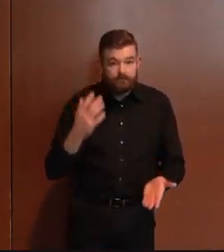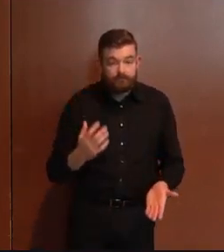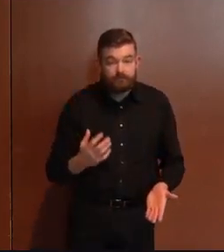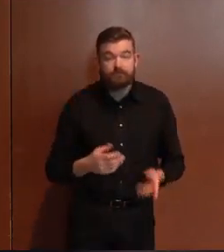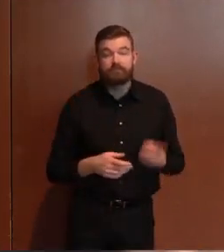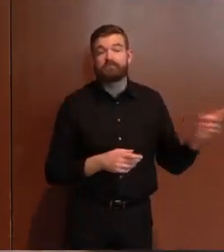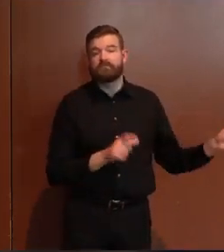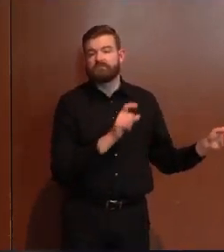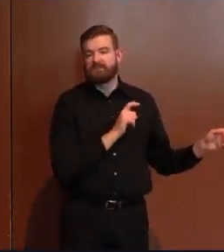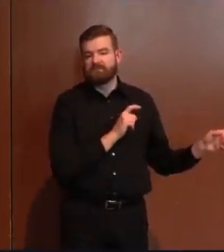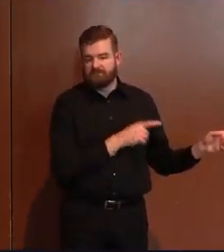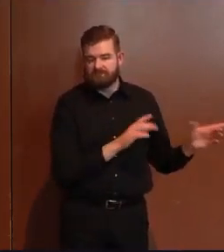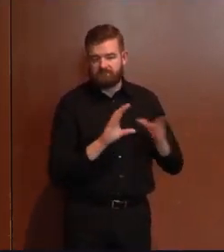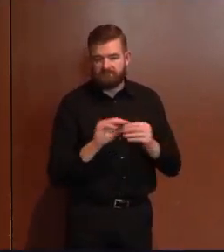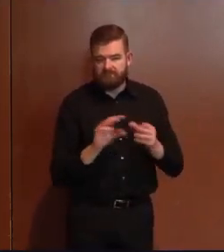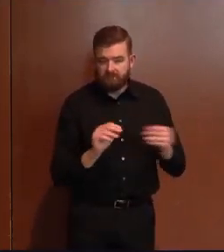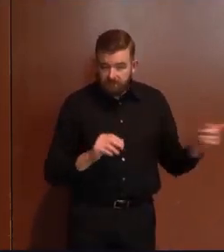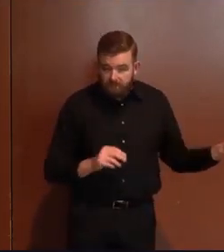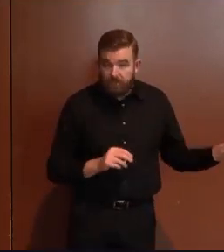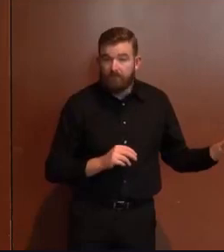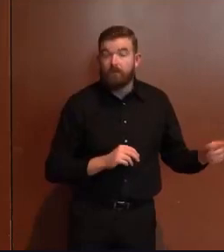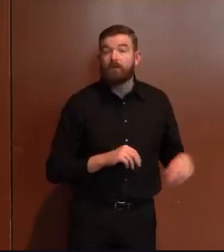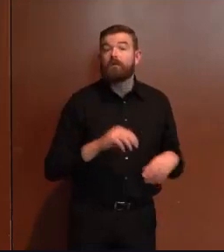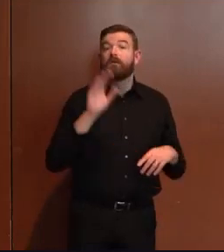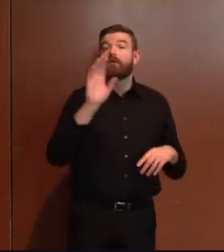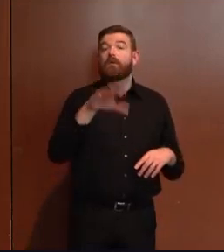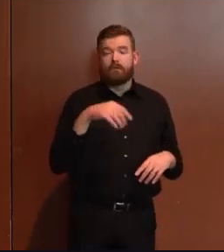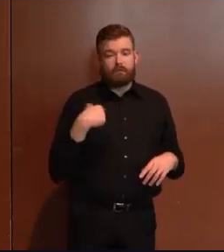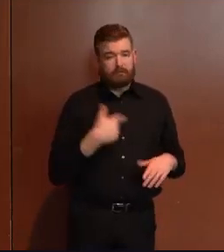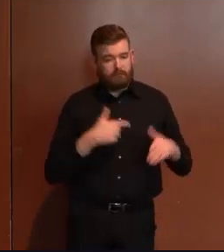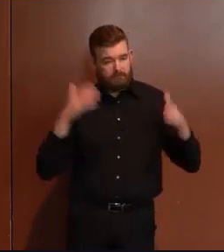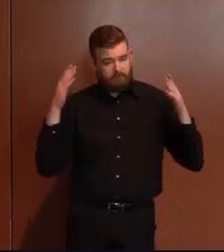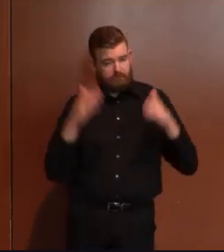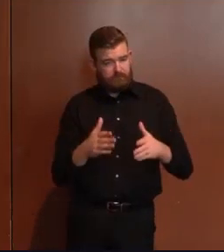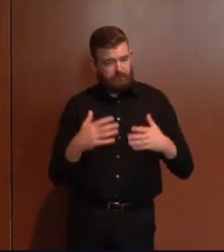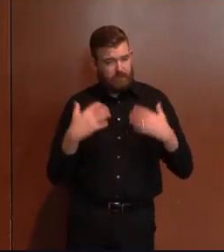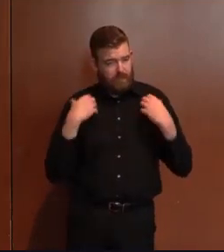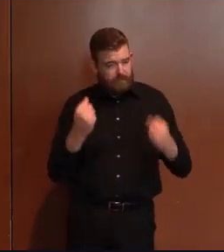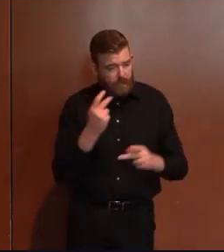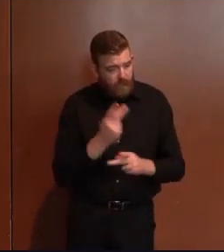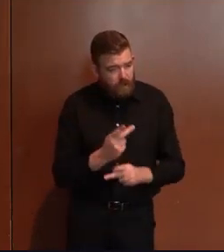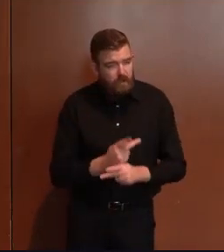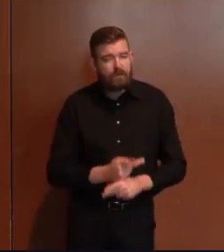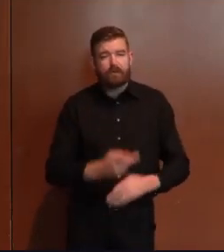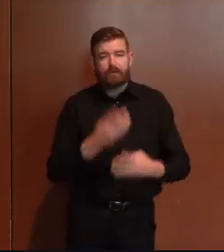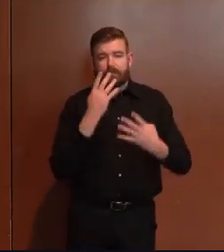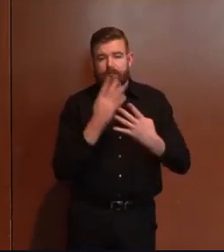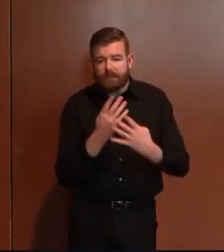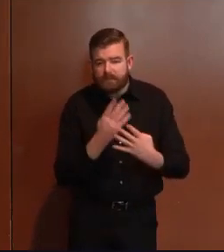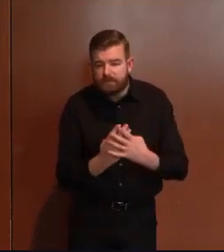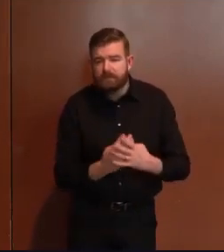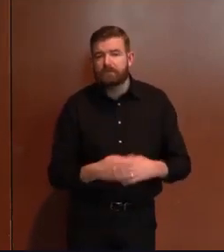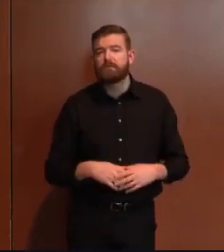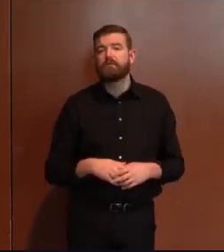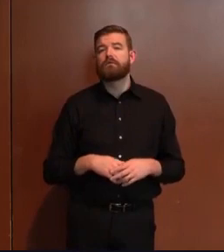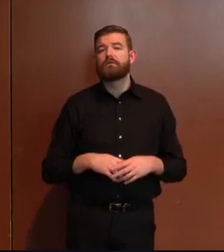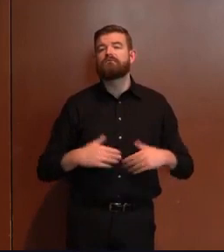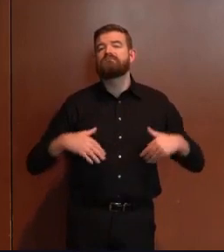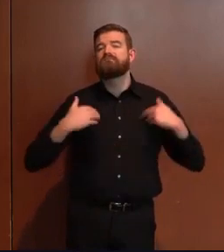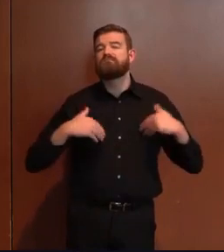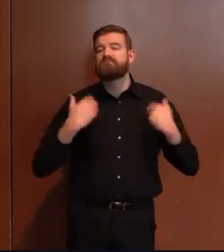that we are trying to address. It's healthcare, it's first responders, corrections, Juvenile Justice Commission, the retail